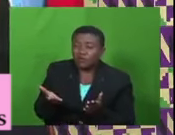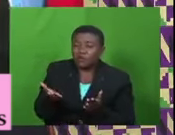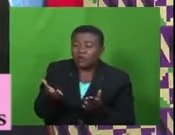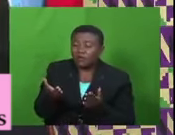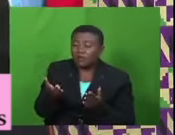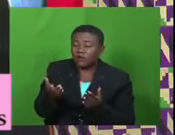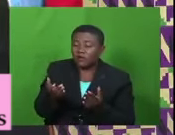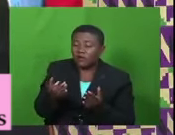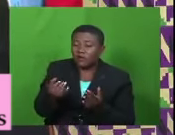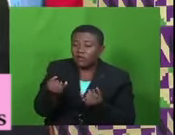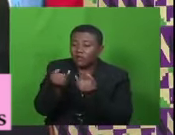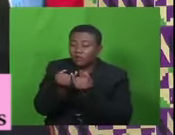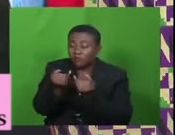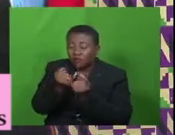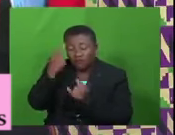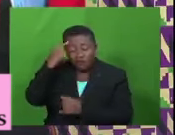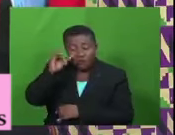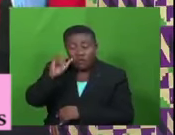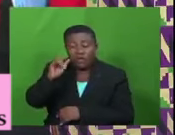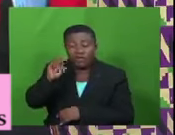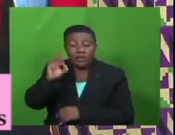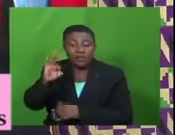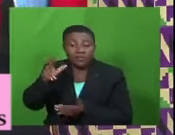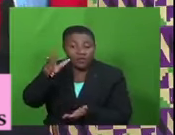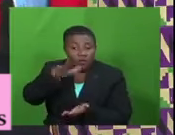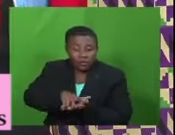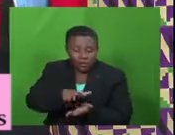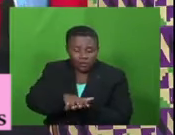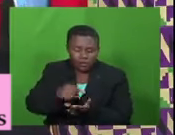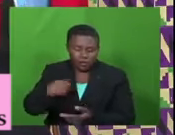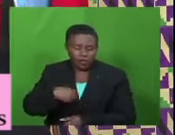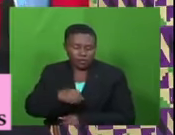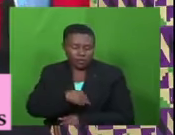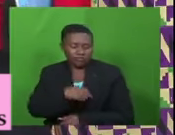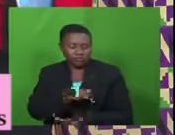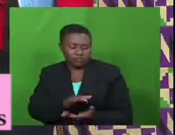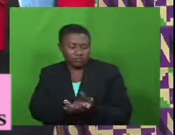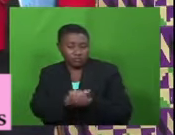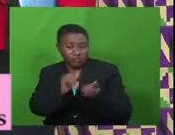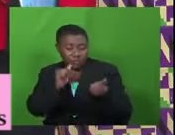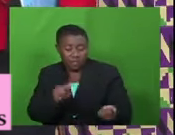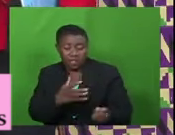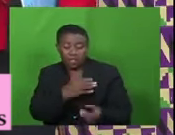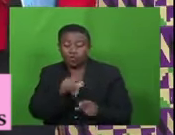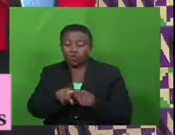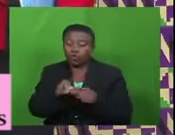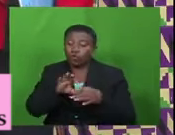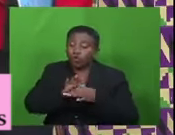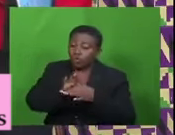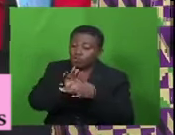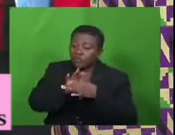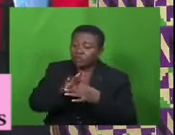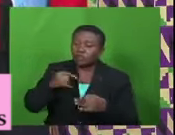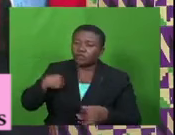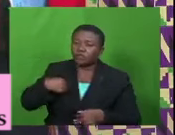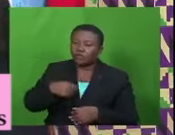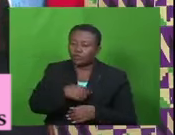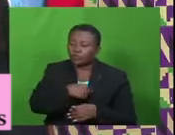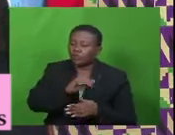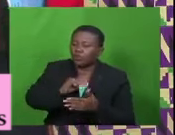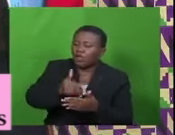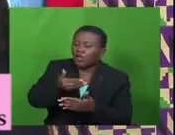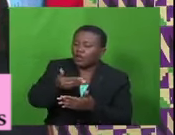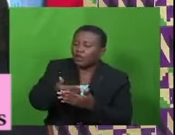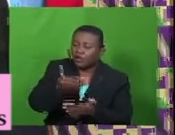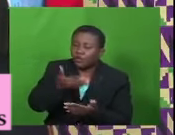assurances for IMF approval. We are confident that with their cooperation, we will reach our March